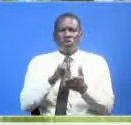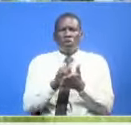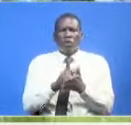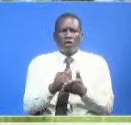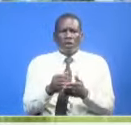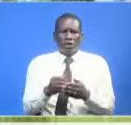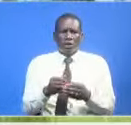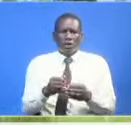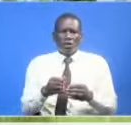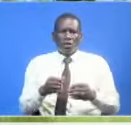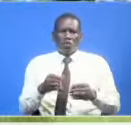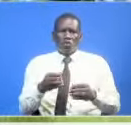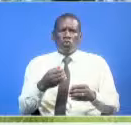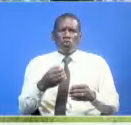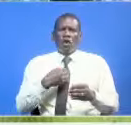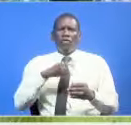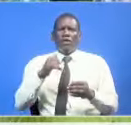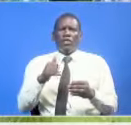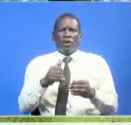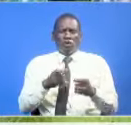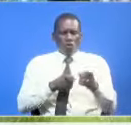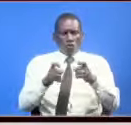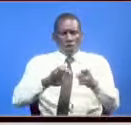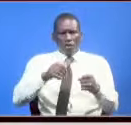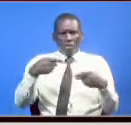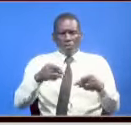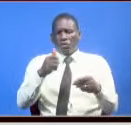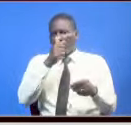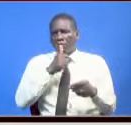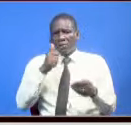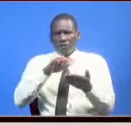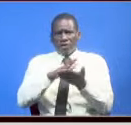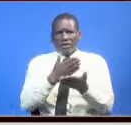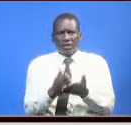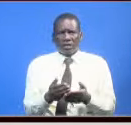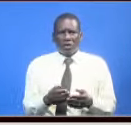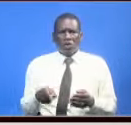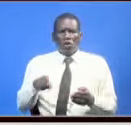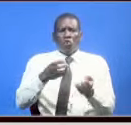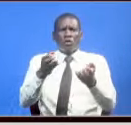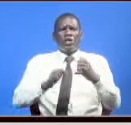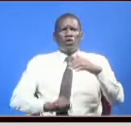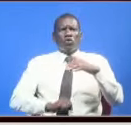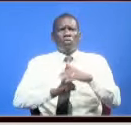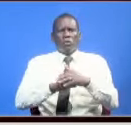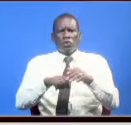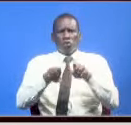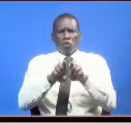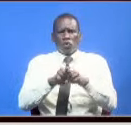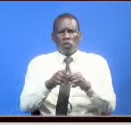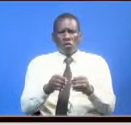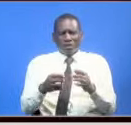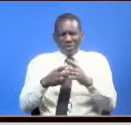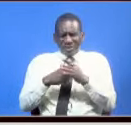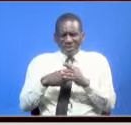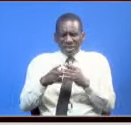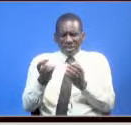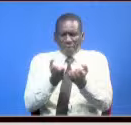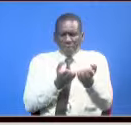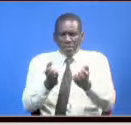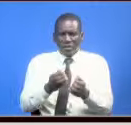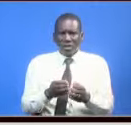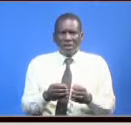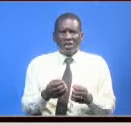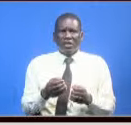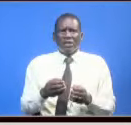in further capital from other players in the private sector. We need to support also our startups. It's imperative